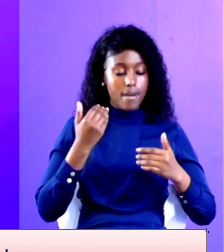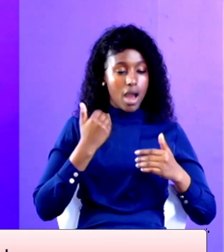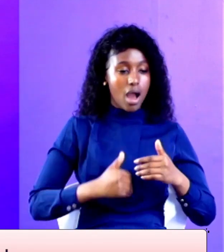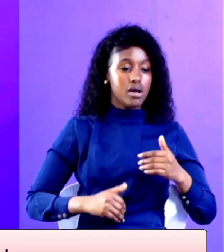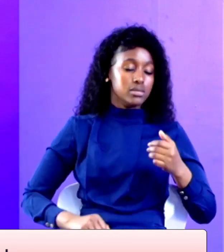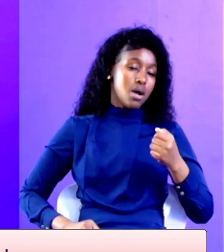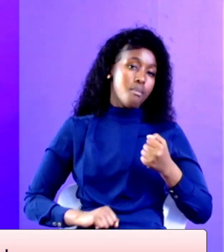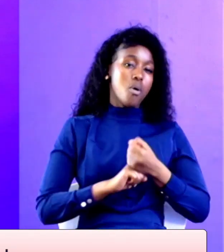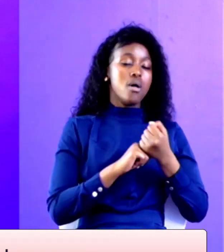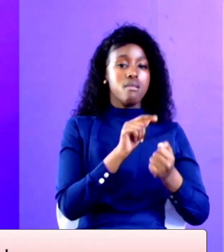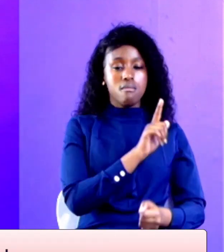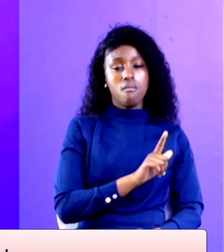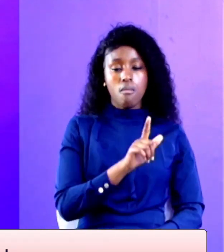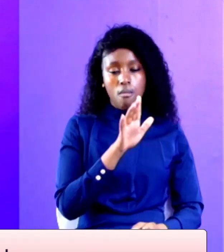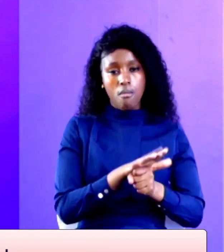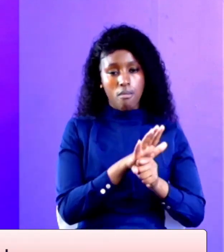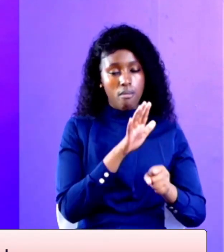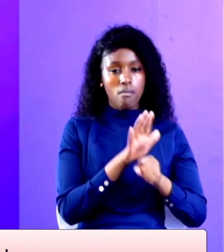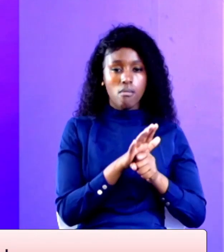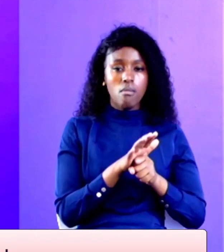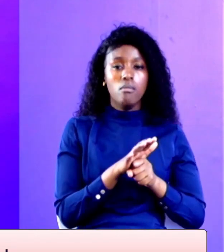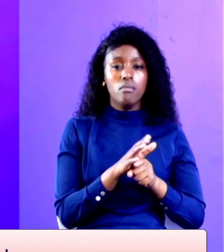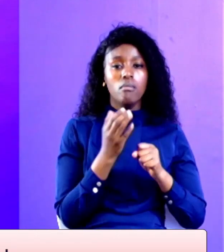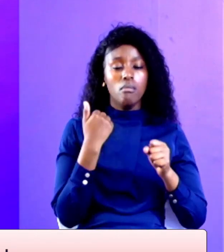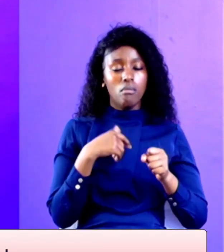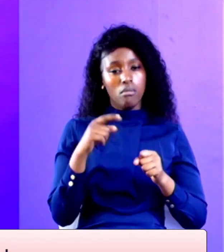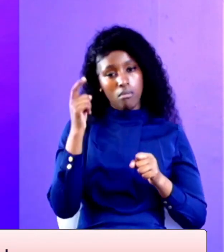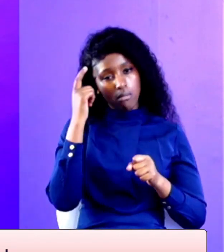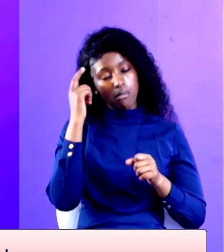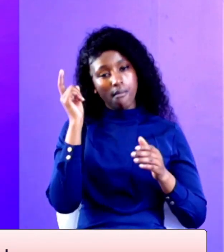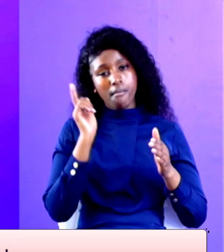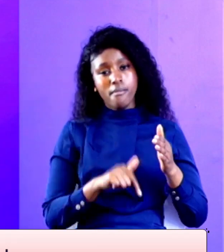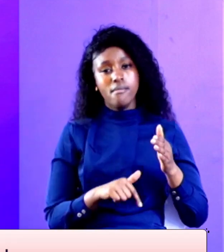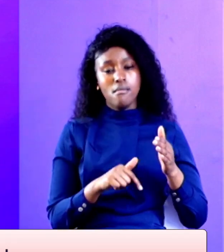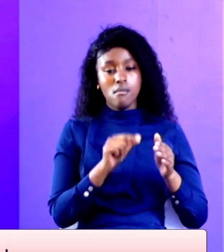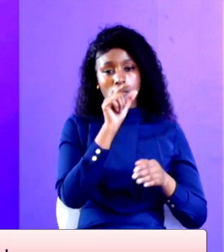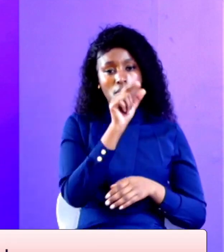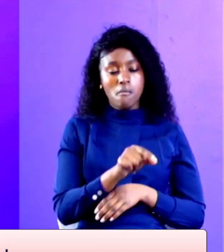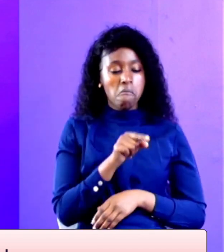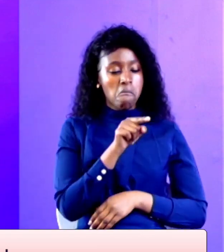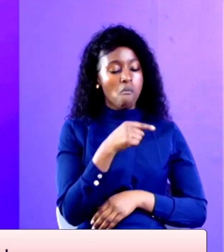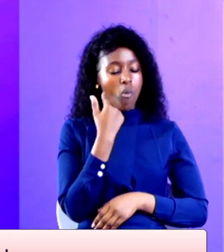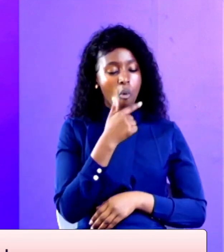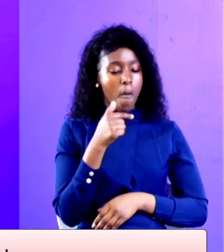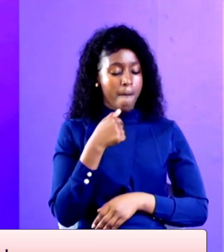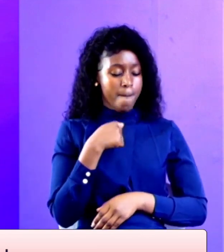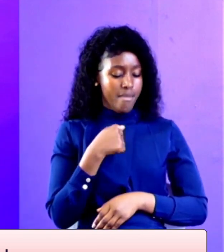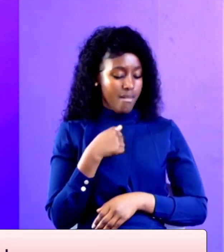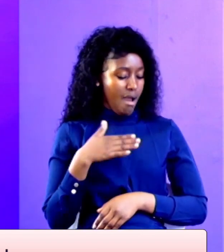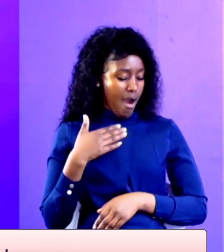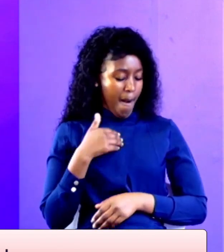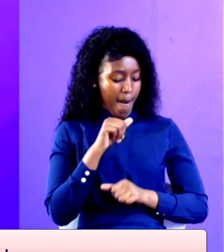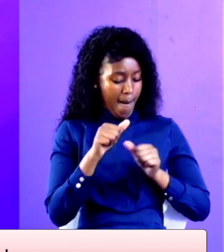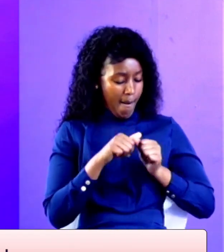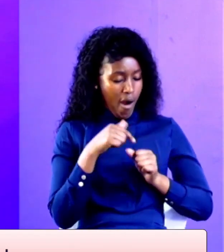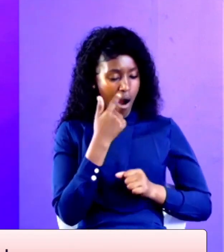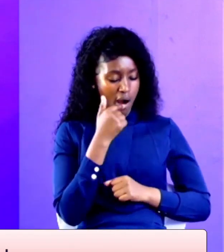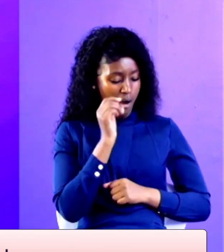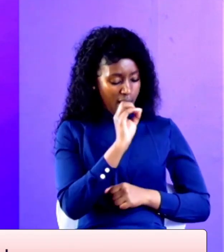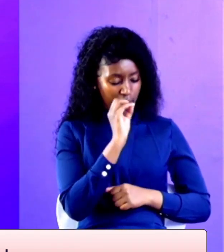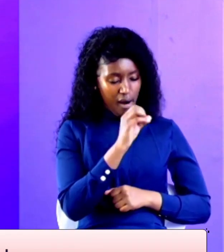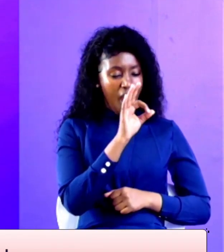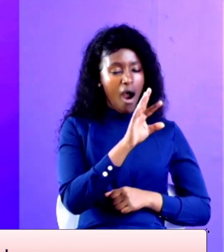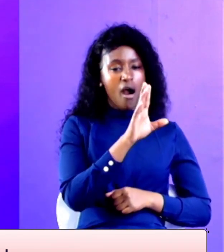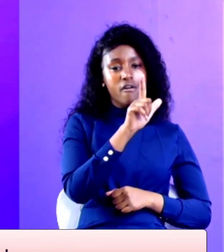Liverpool, although the only person I'm not happy with at Liverpool is only Florian Wirtz. Others